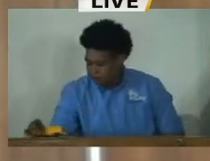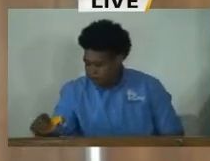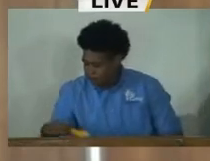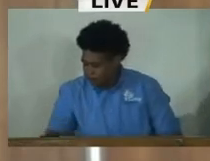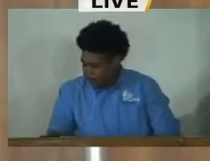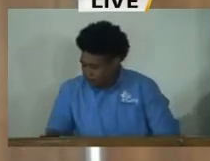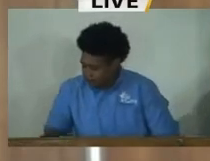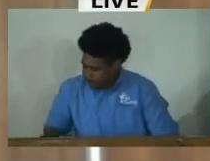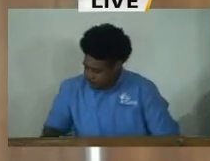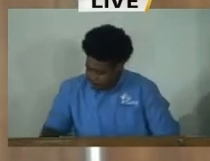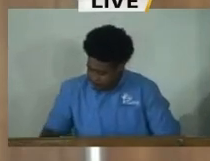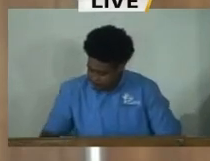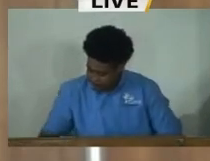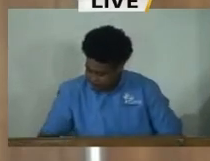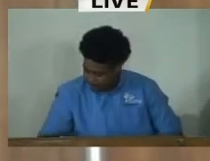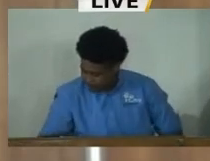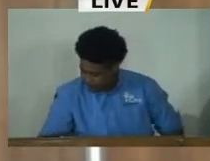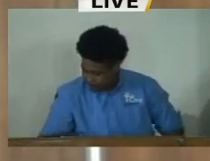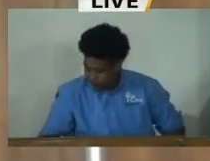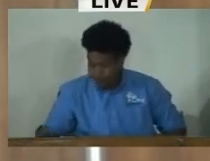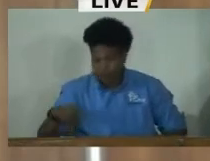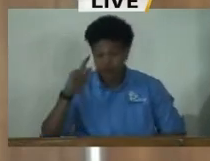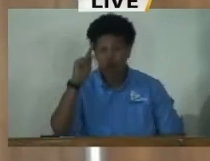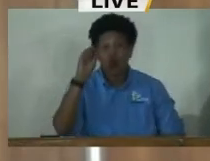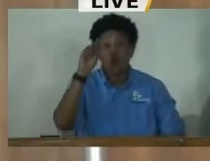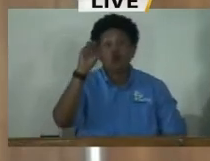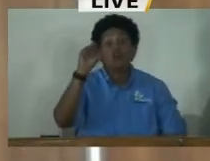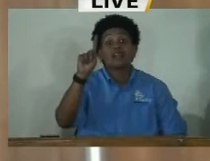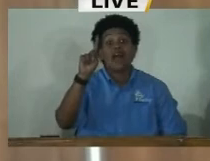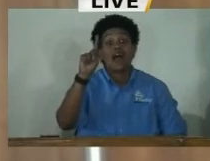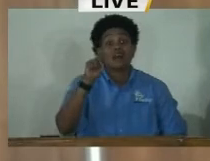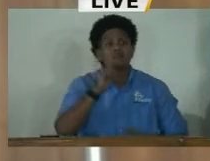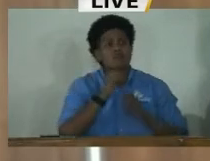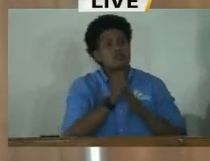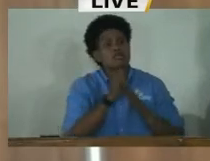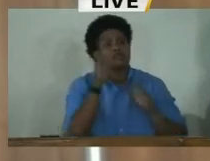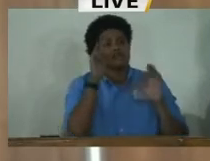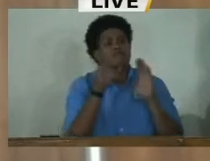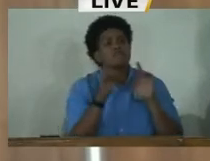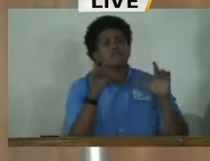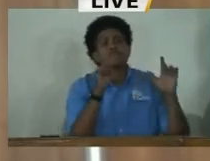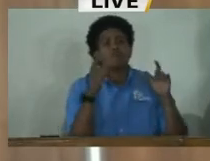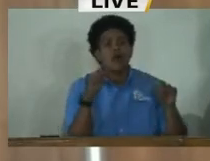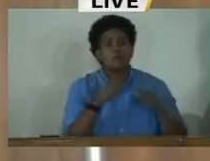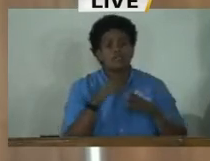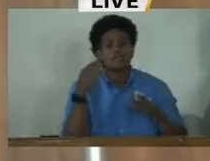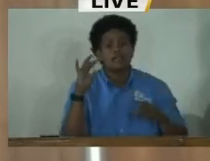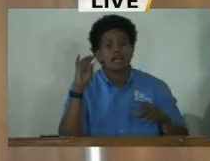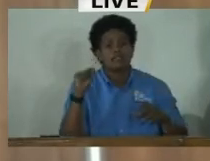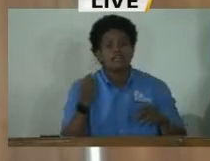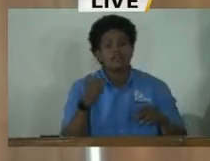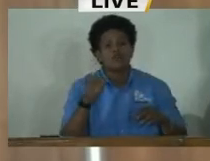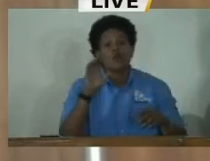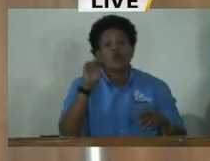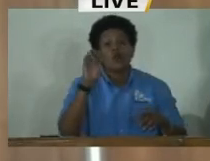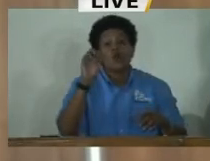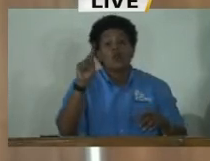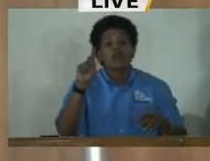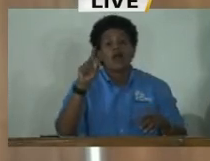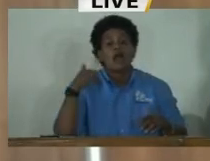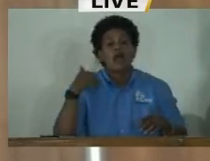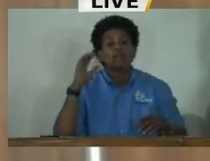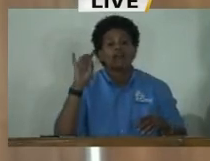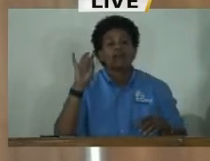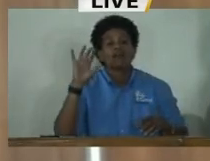the 19th century, Kodak was a leader in the photography industry. At one point, Kodak had 85%